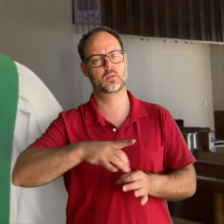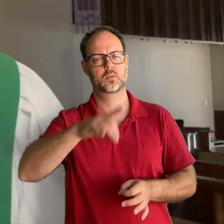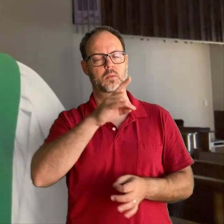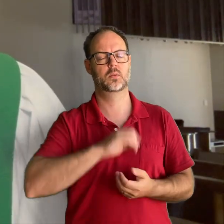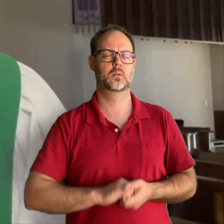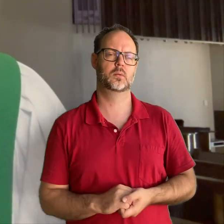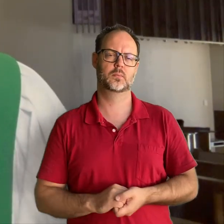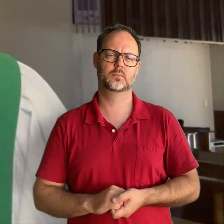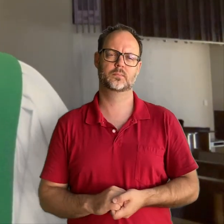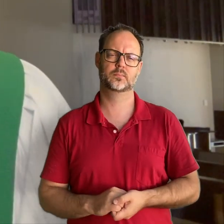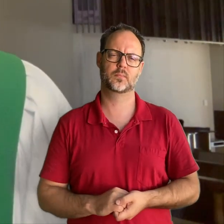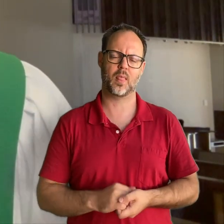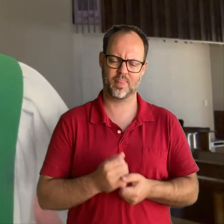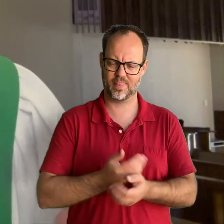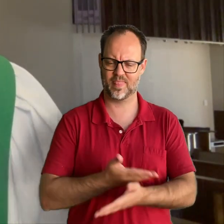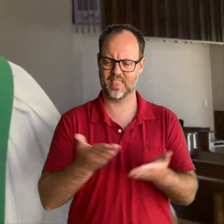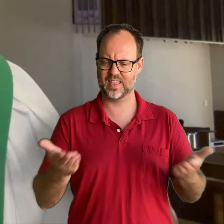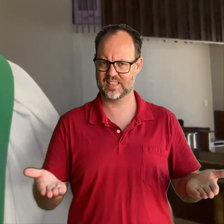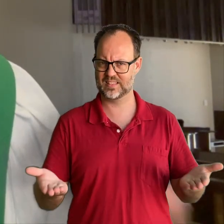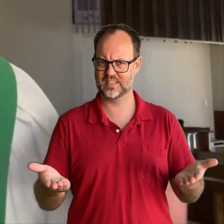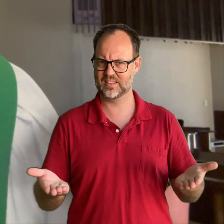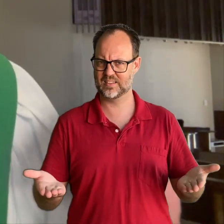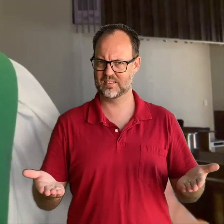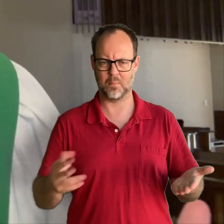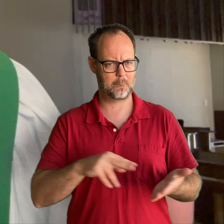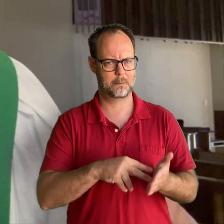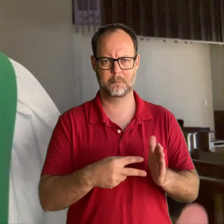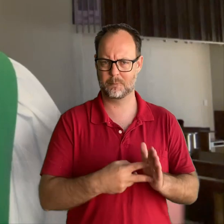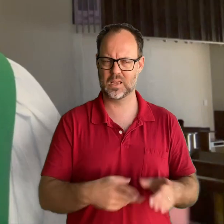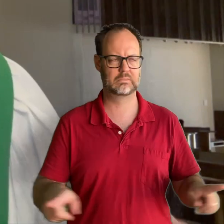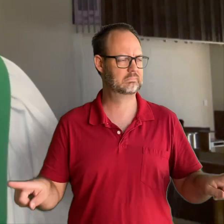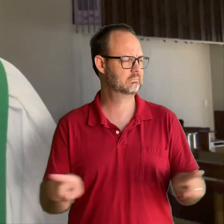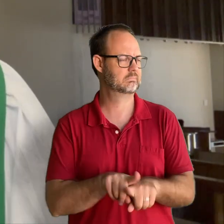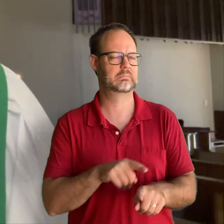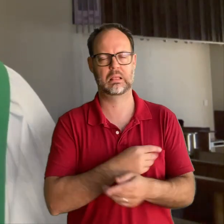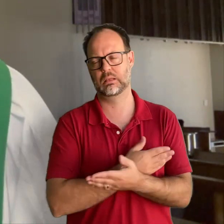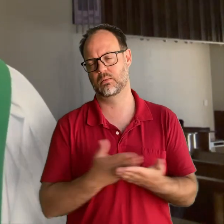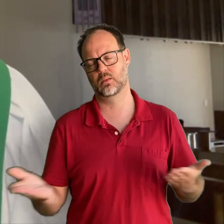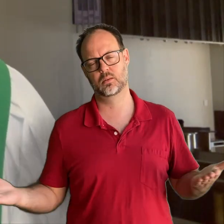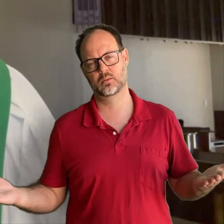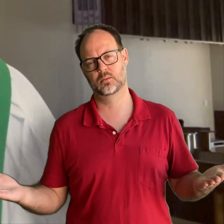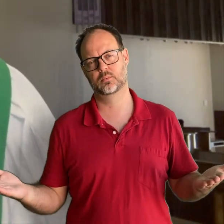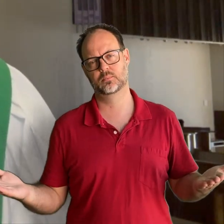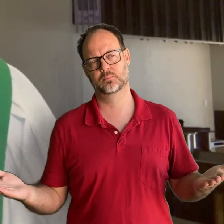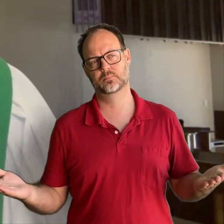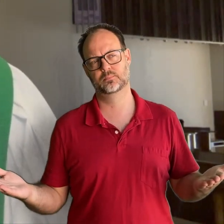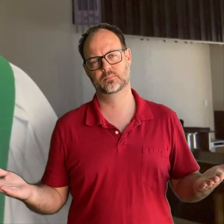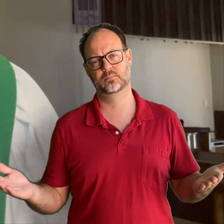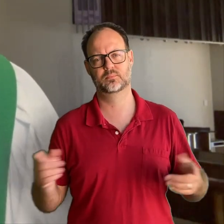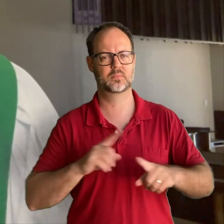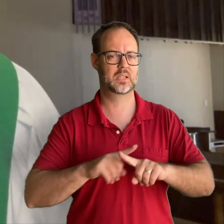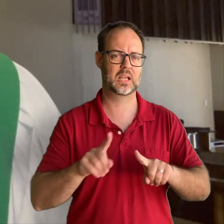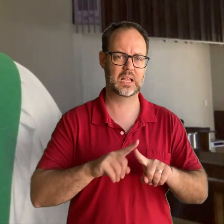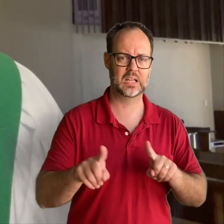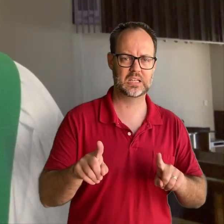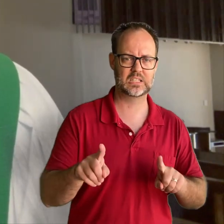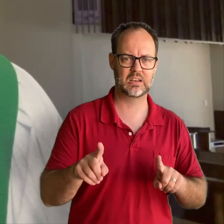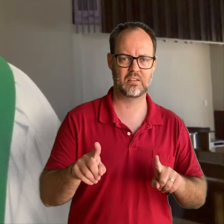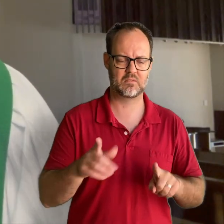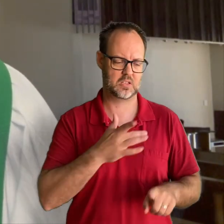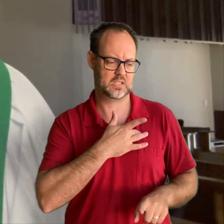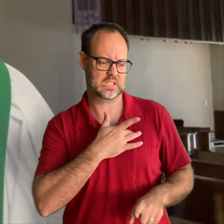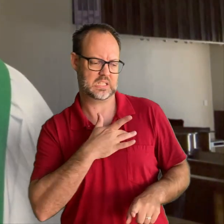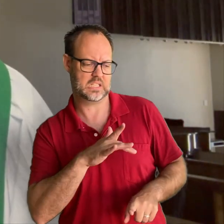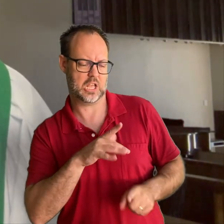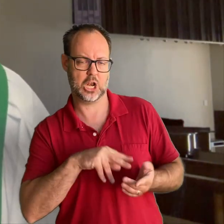Spirit. These all essentially mean the same thing. They just have different